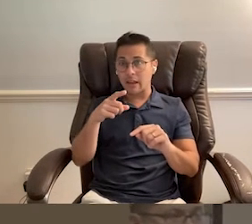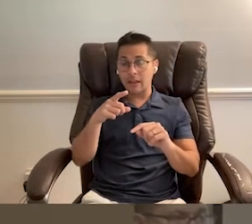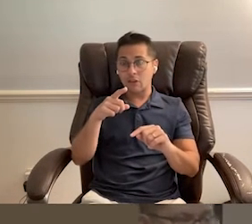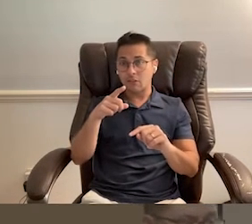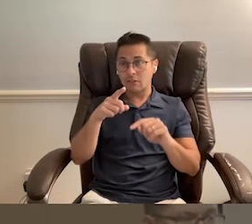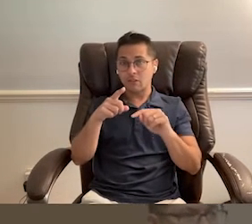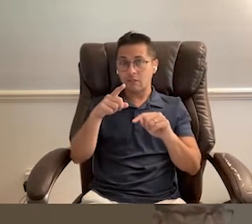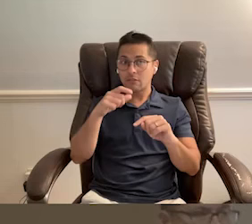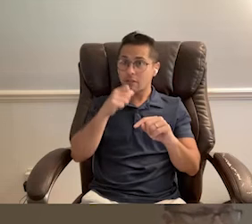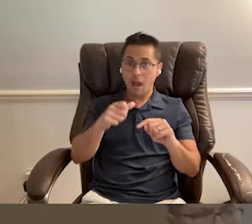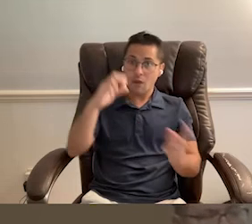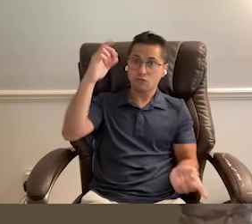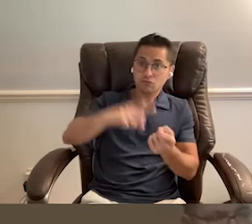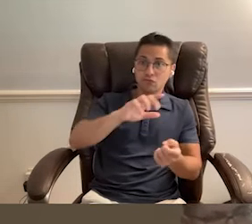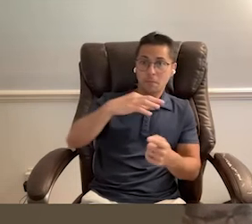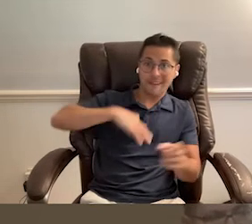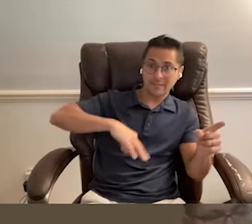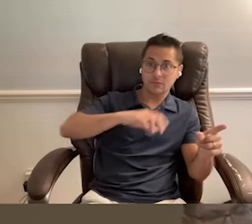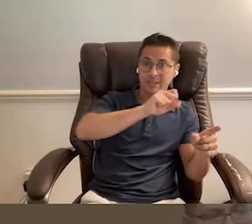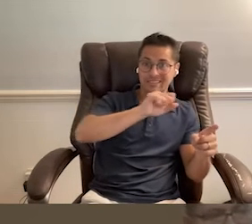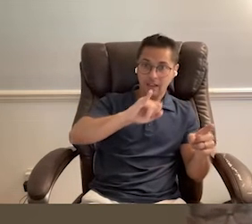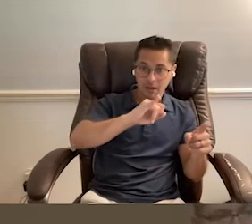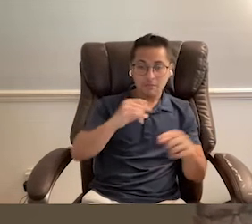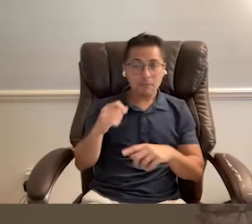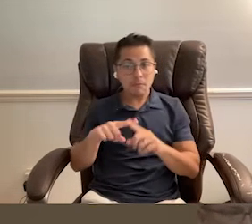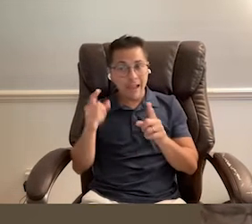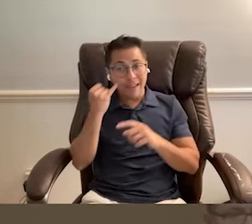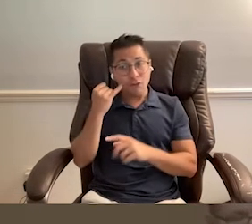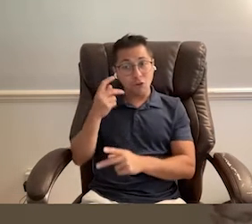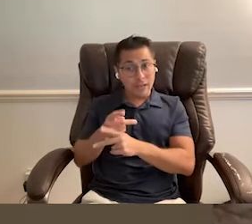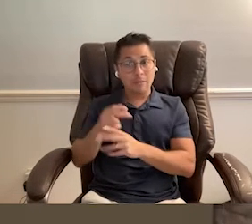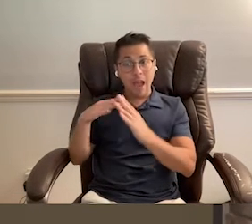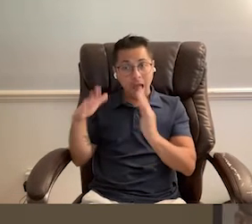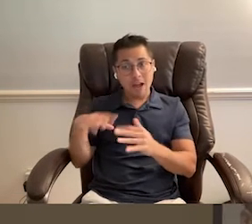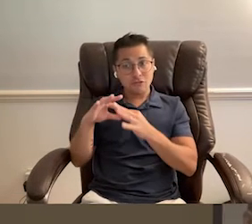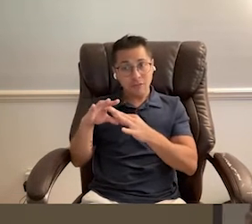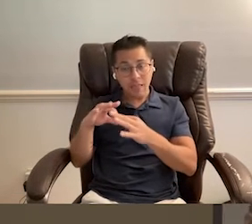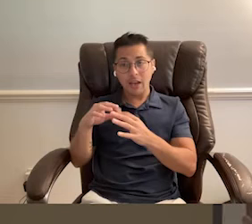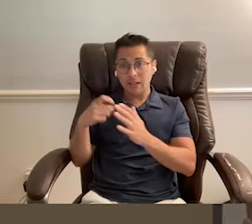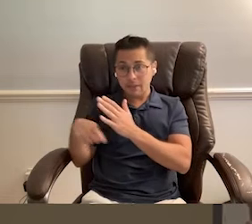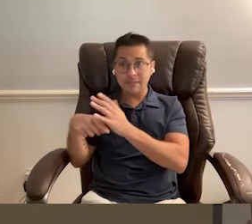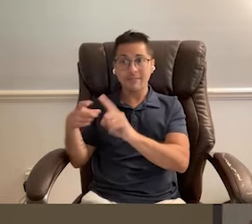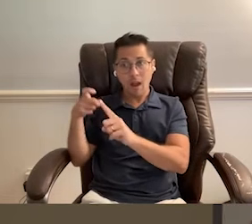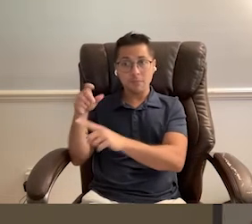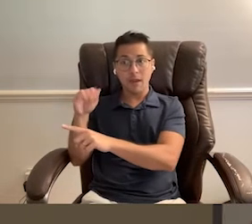if you keep housing related expenses out of your ABLE account, so let's say, I have an example on the